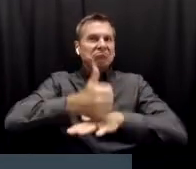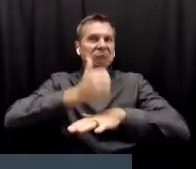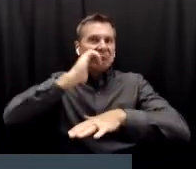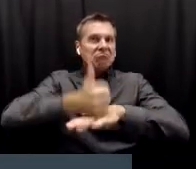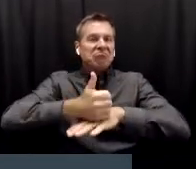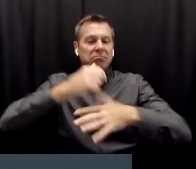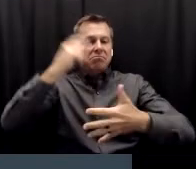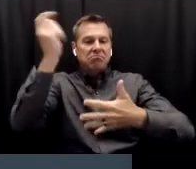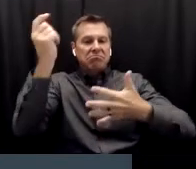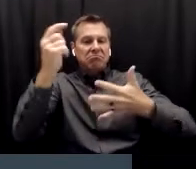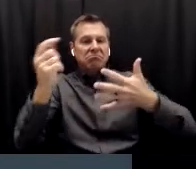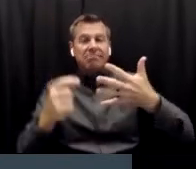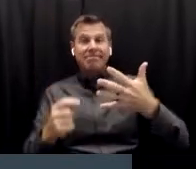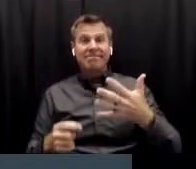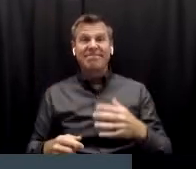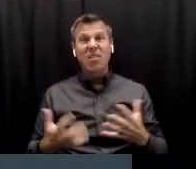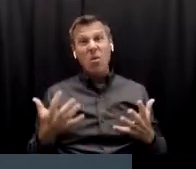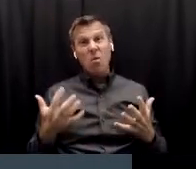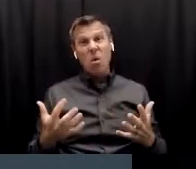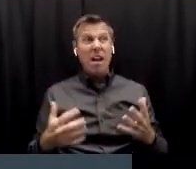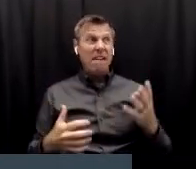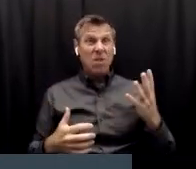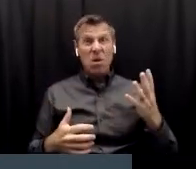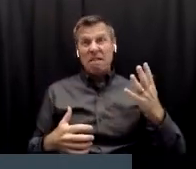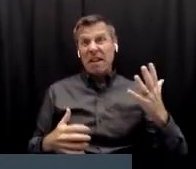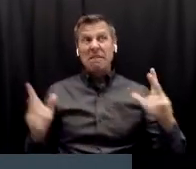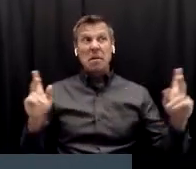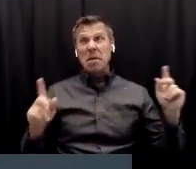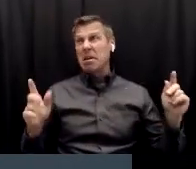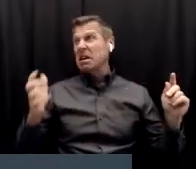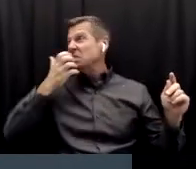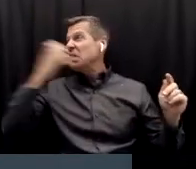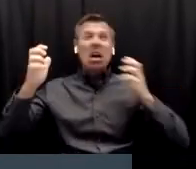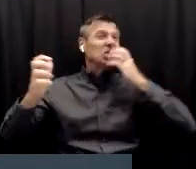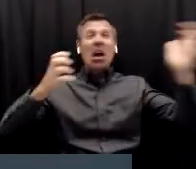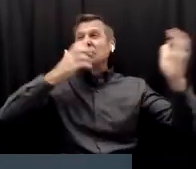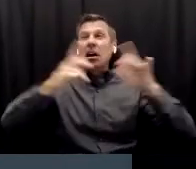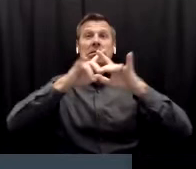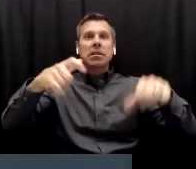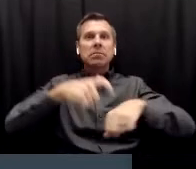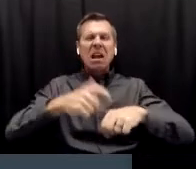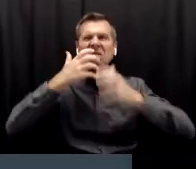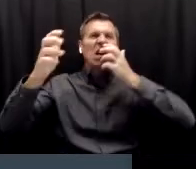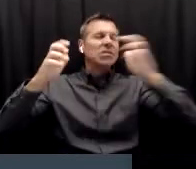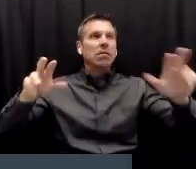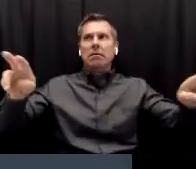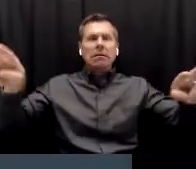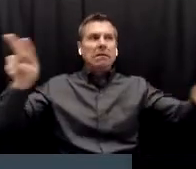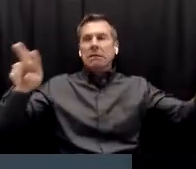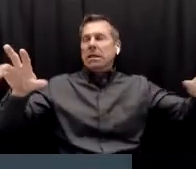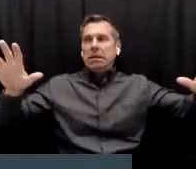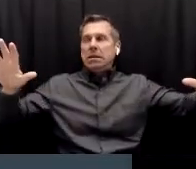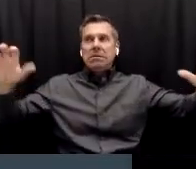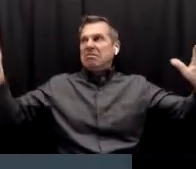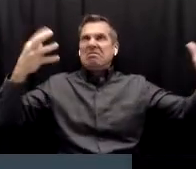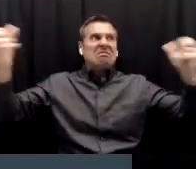don't want 4 or 5 people all yelling different information, because then we just don't know what's happening, right? So we have